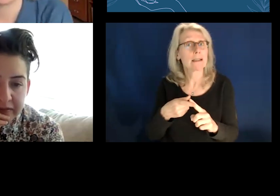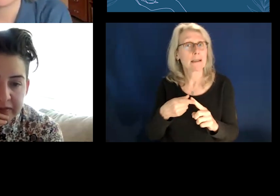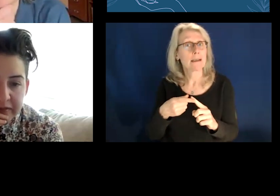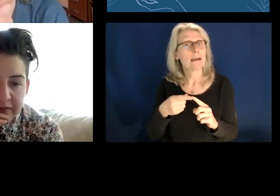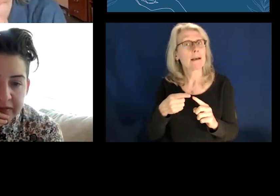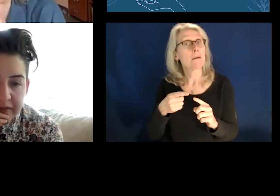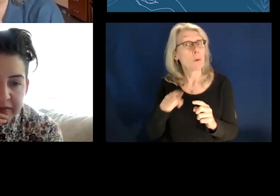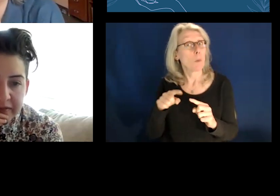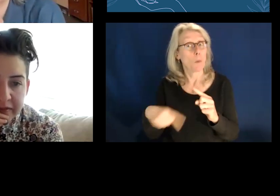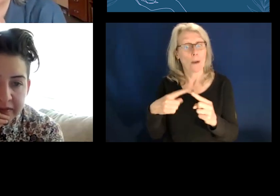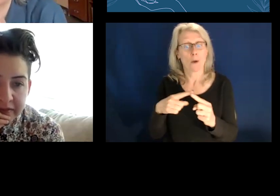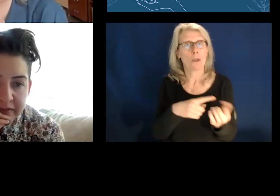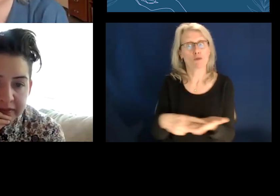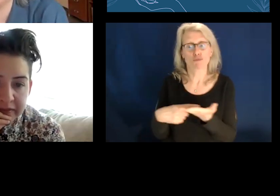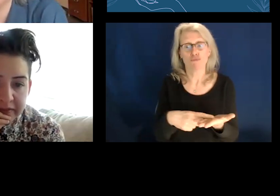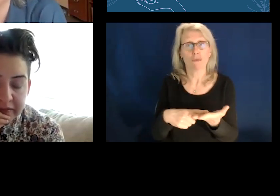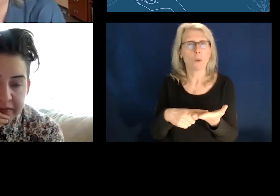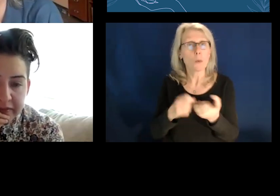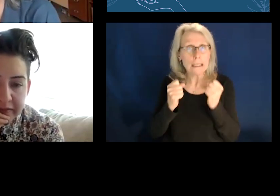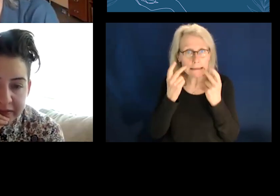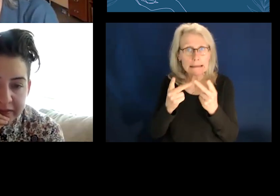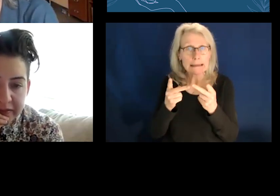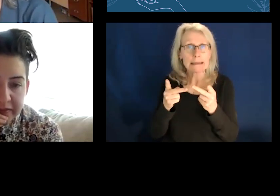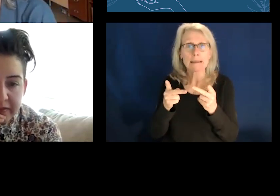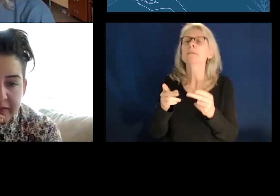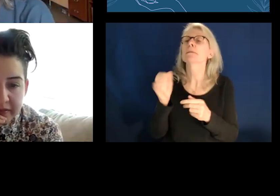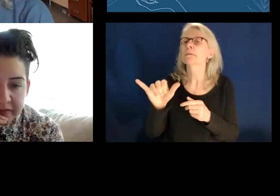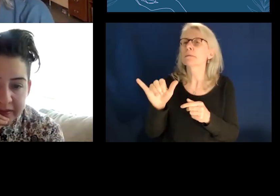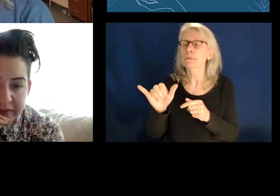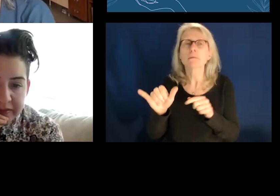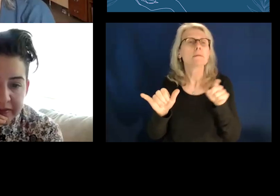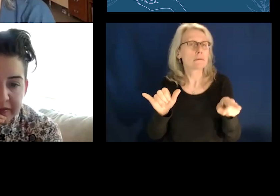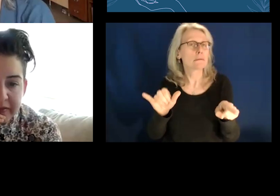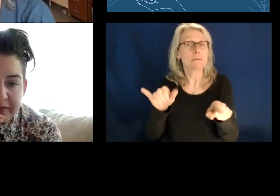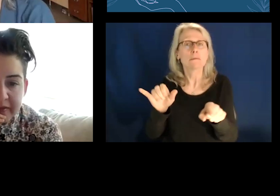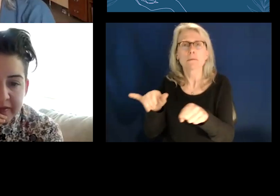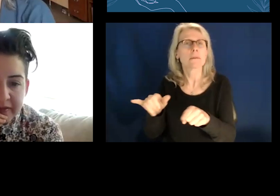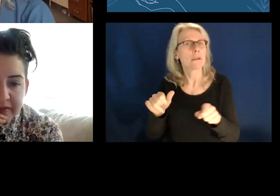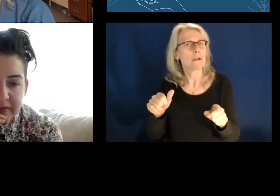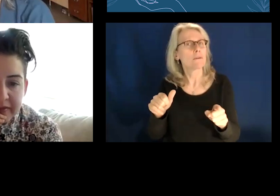each other as people, vulnerable people that want to be there, whether